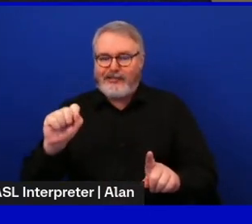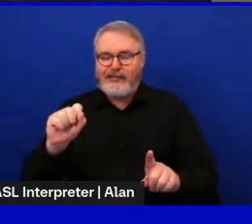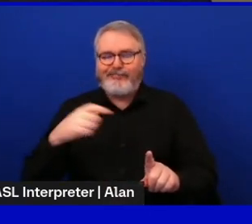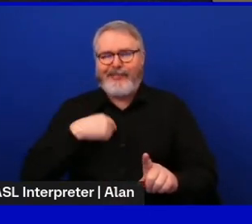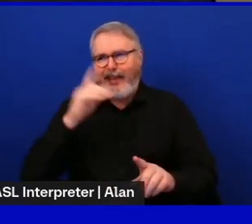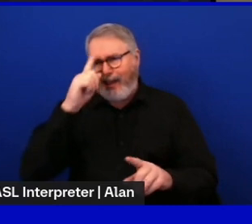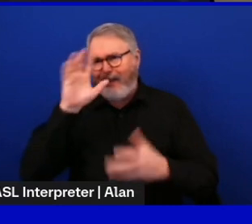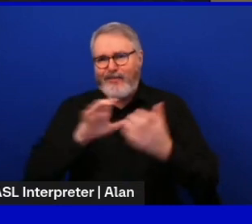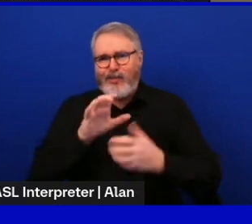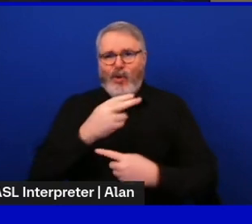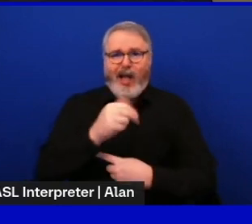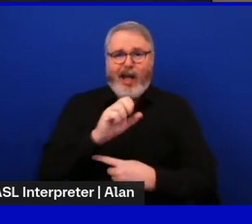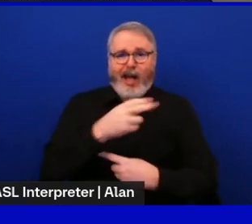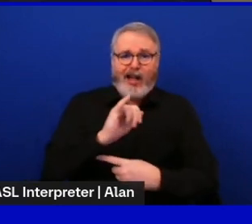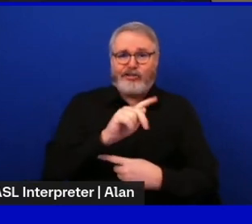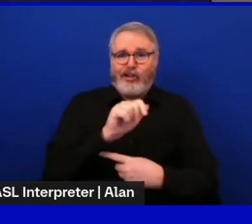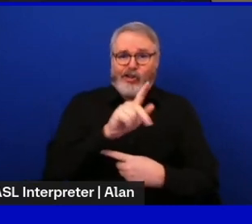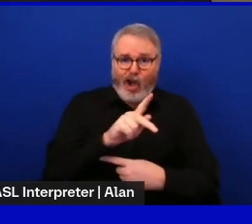confusing those things.